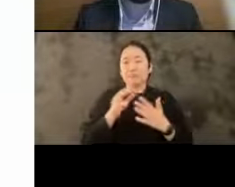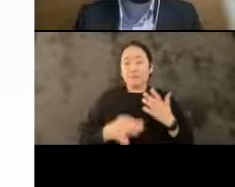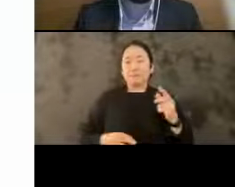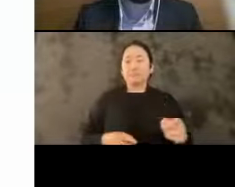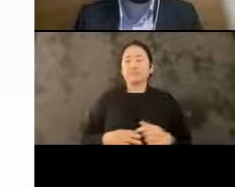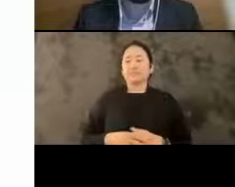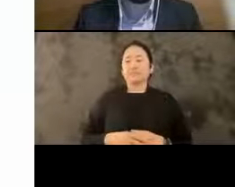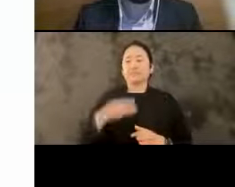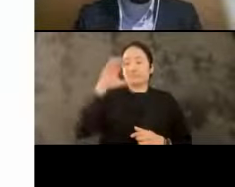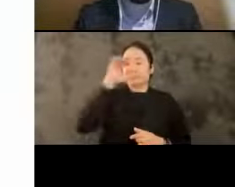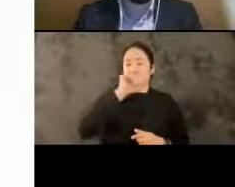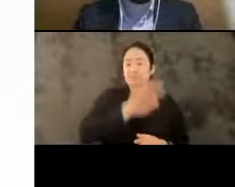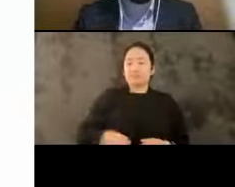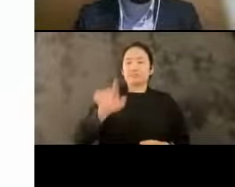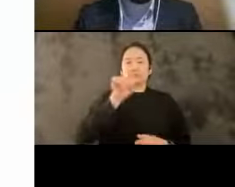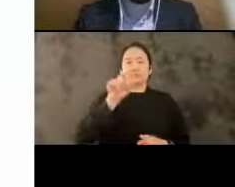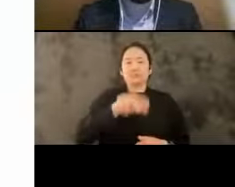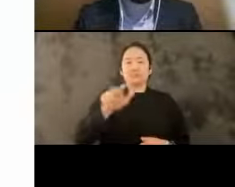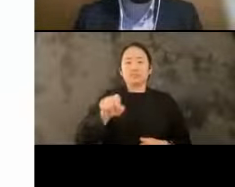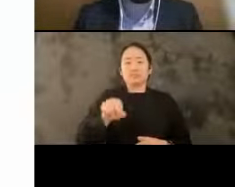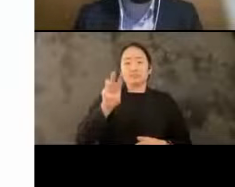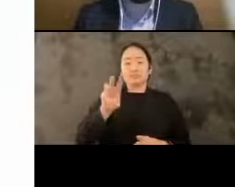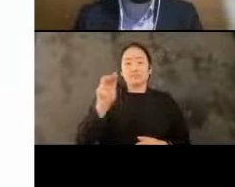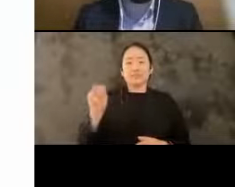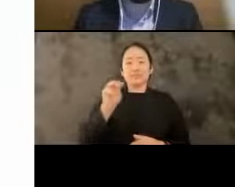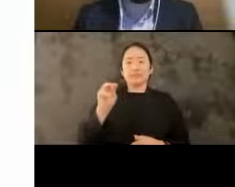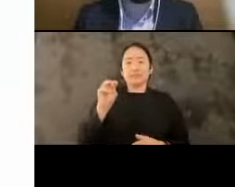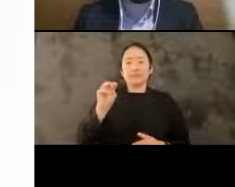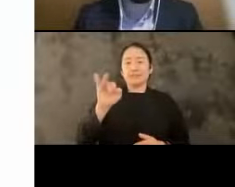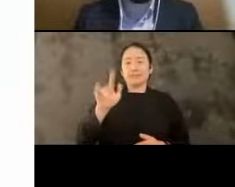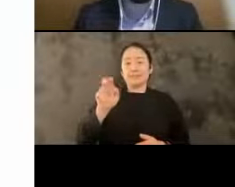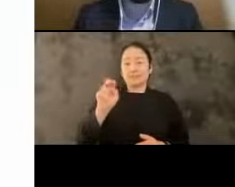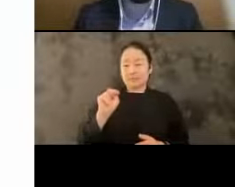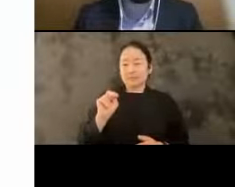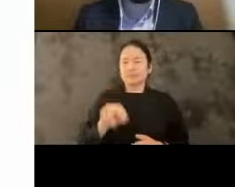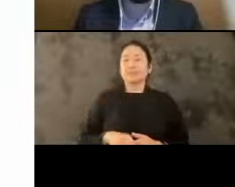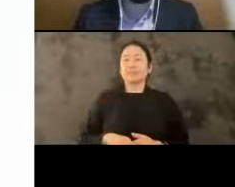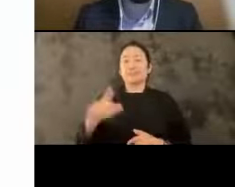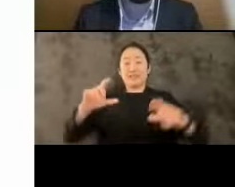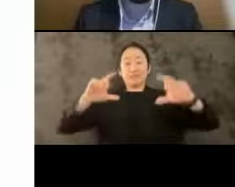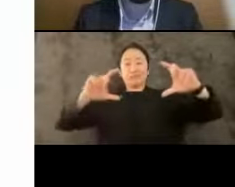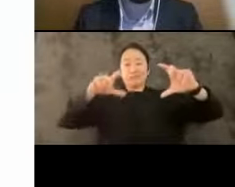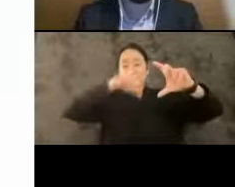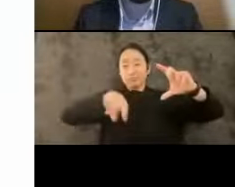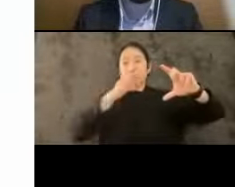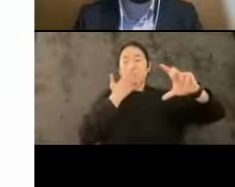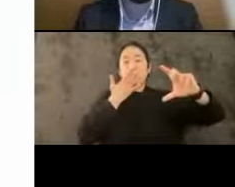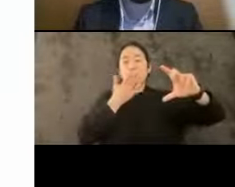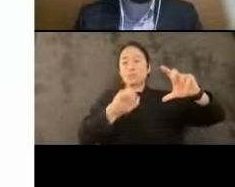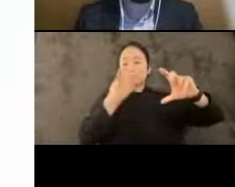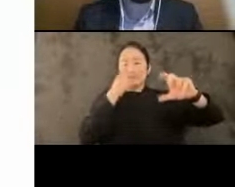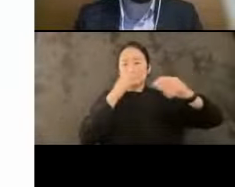estimated at 133.6 million. If you look at our pie chart there, you can kind of see how the costs are broken